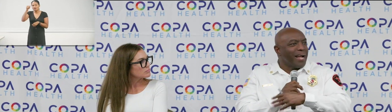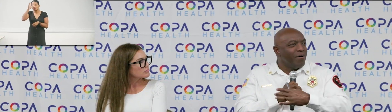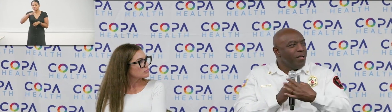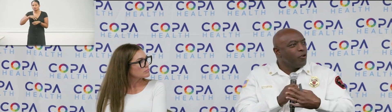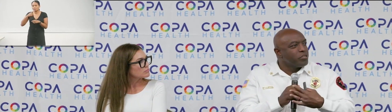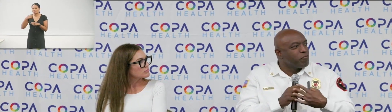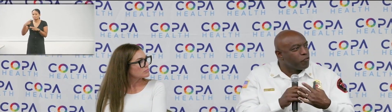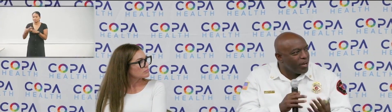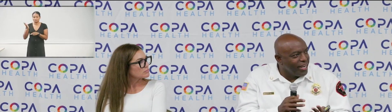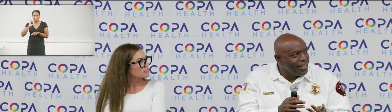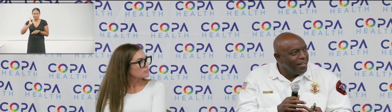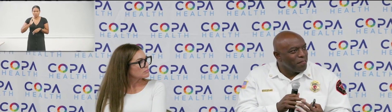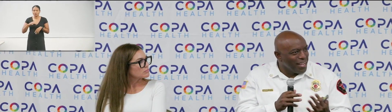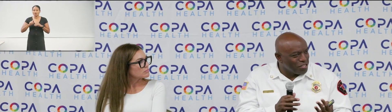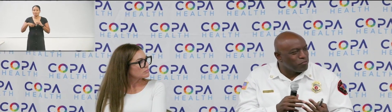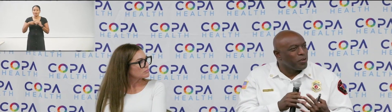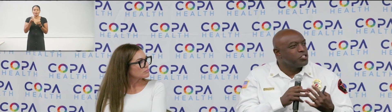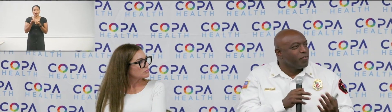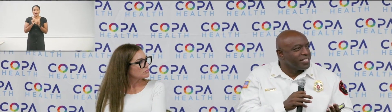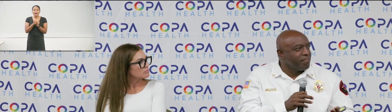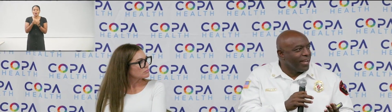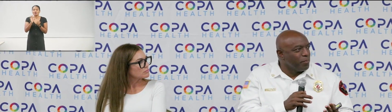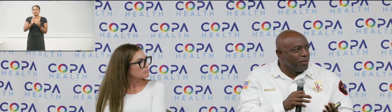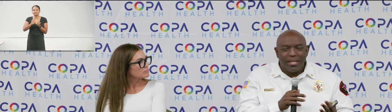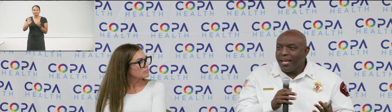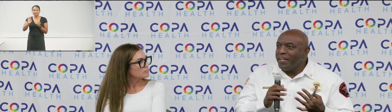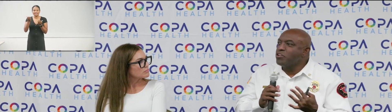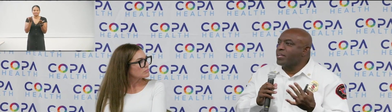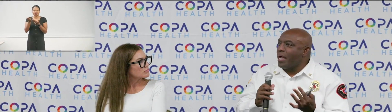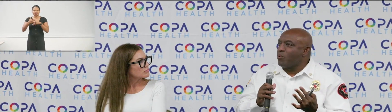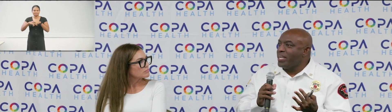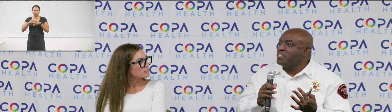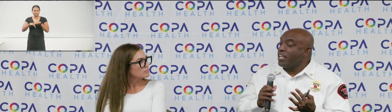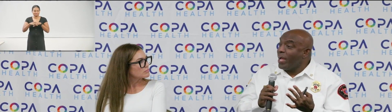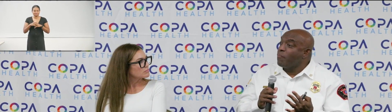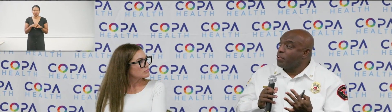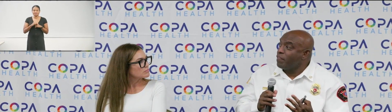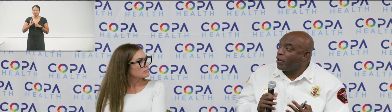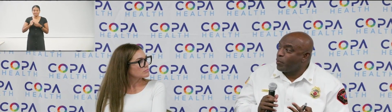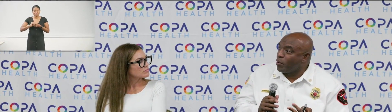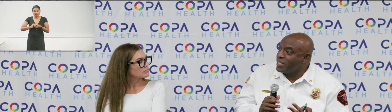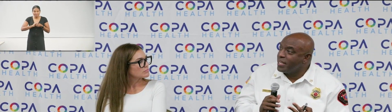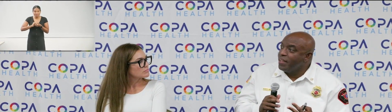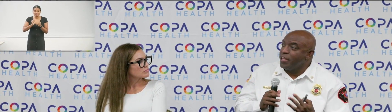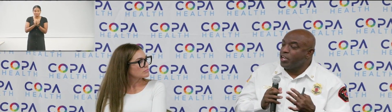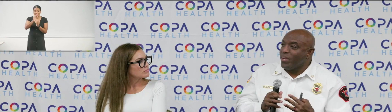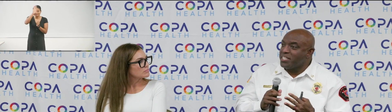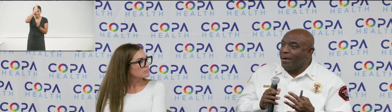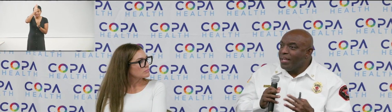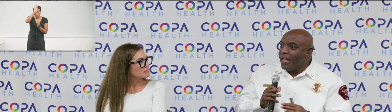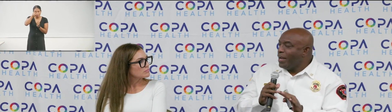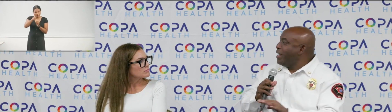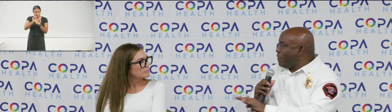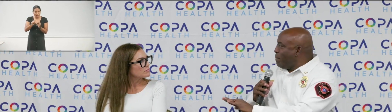about how there's free things. There's free services available. And these are the collaborations that you have with your fire departments that you can reach